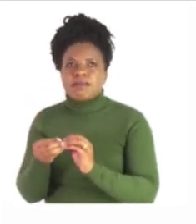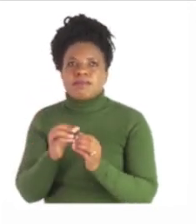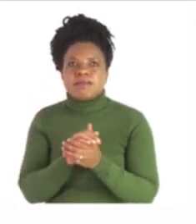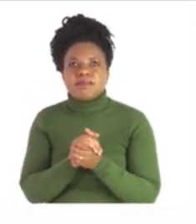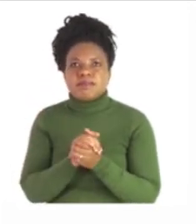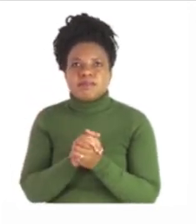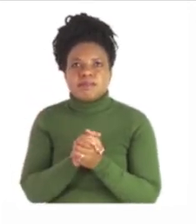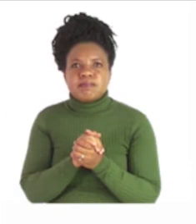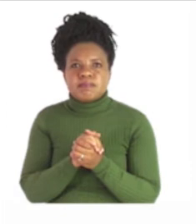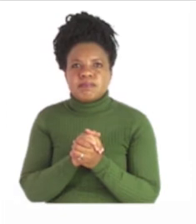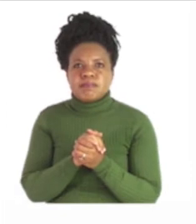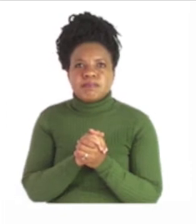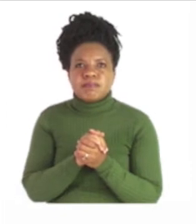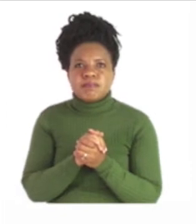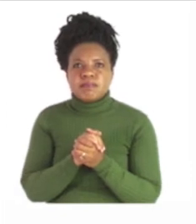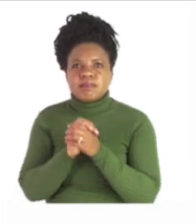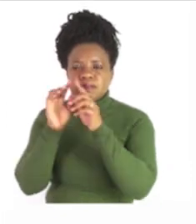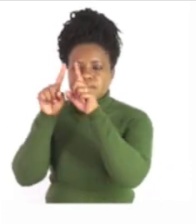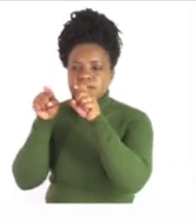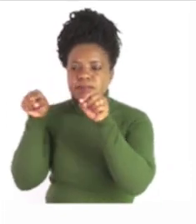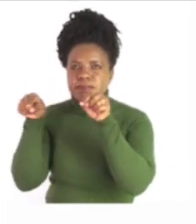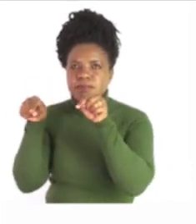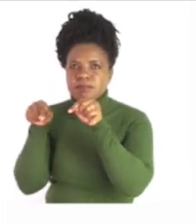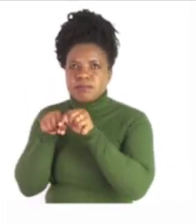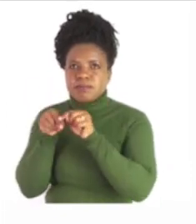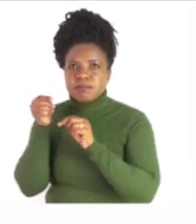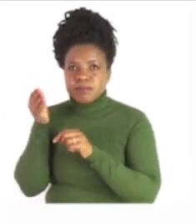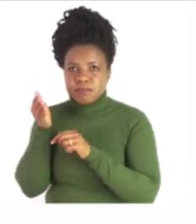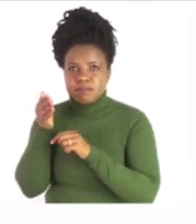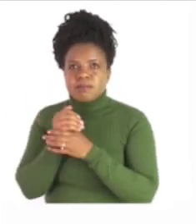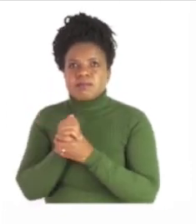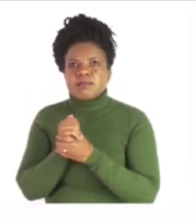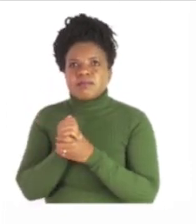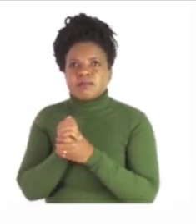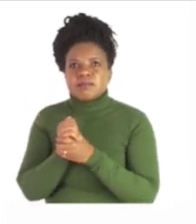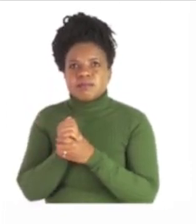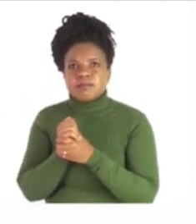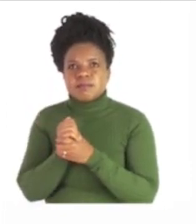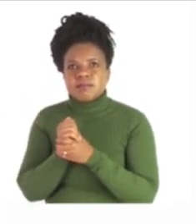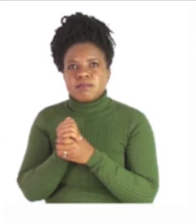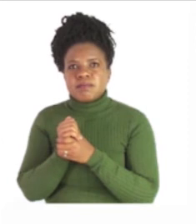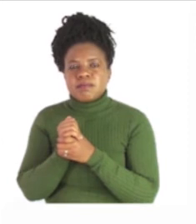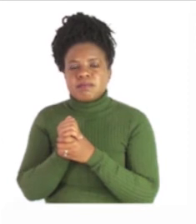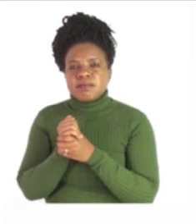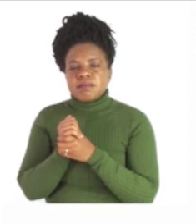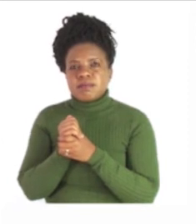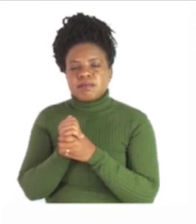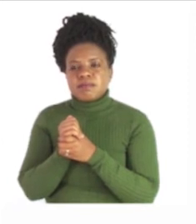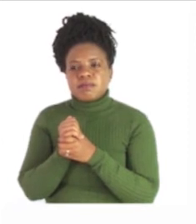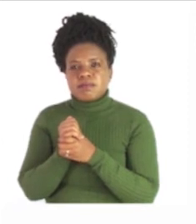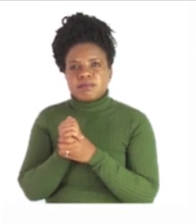If you look in the box on your top right side corner,